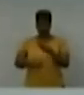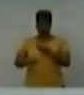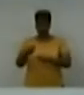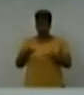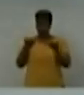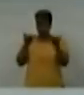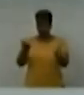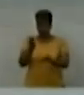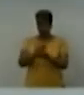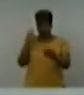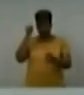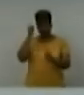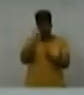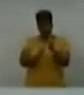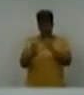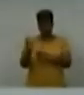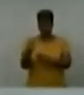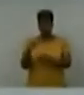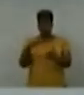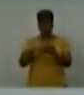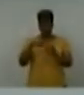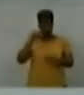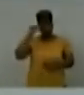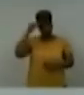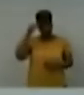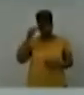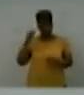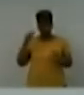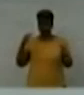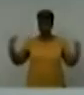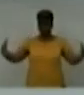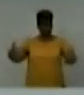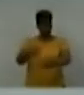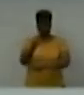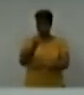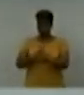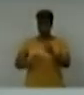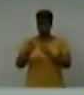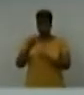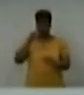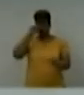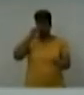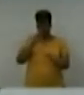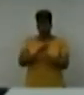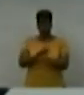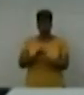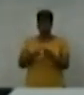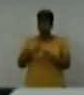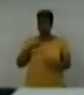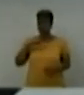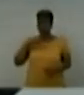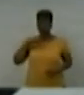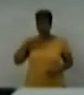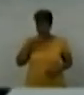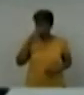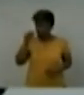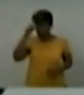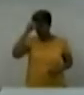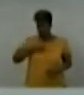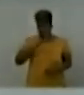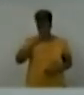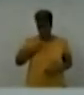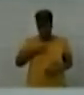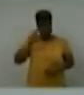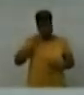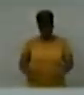The government, the government, government is all-embracing. We are committed to ensuring that no man, woman or child is left